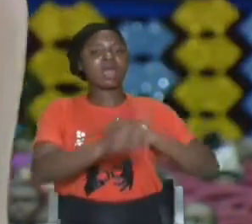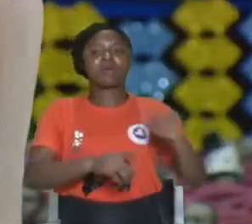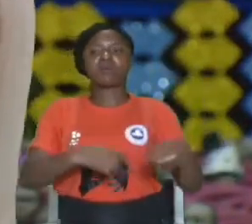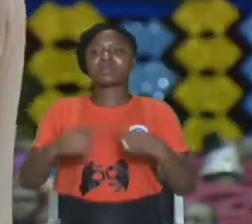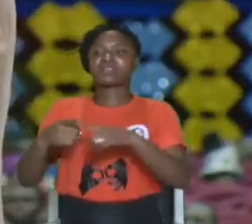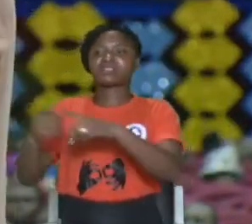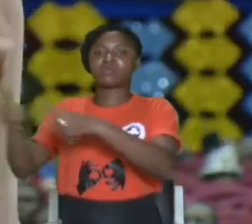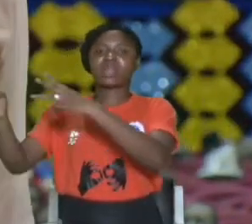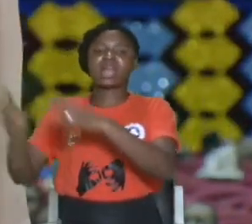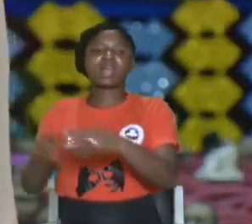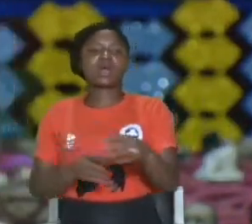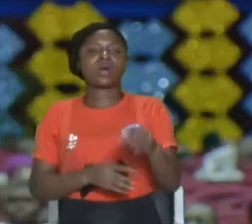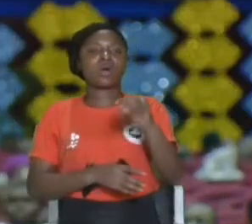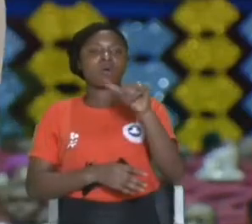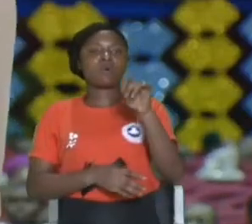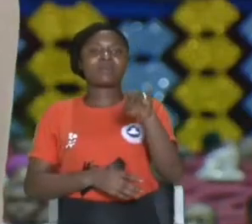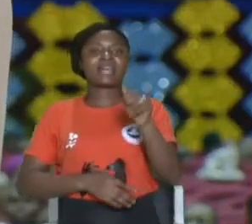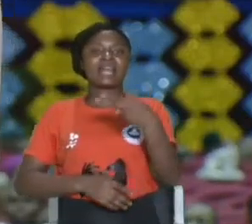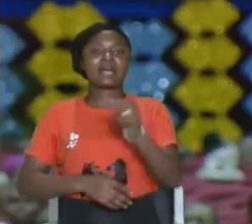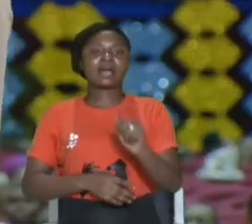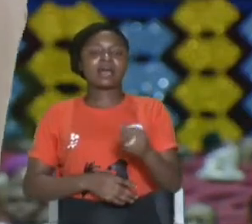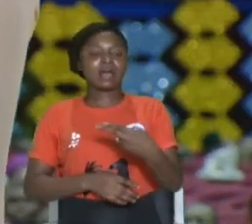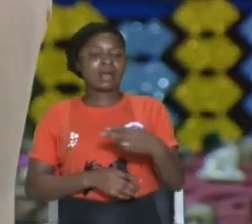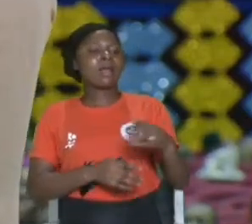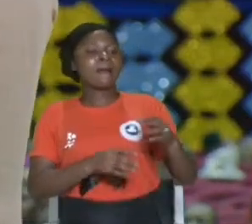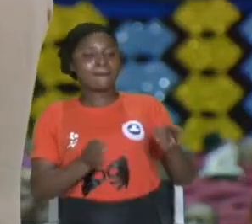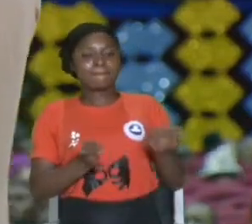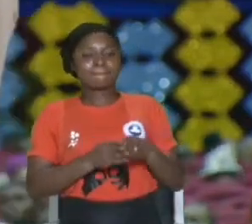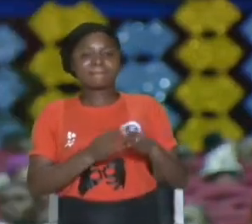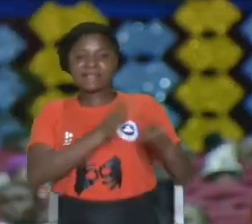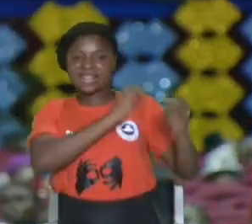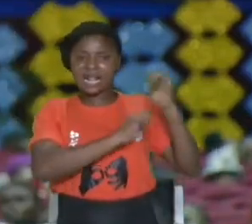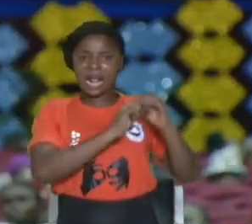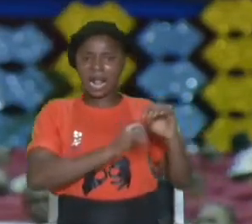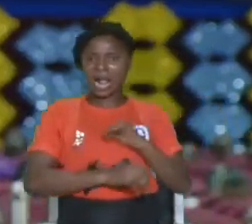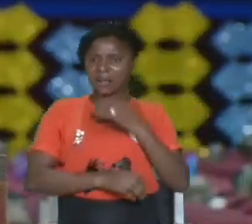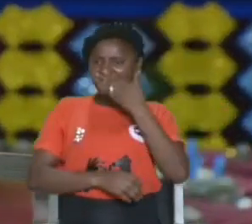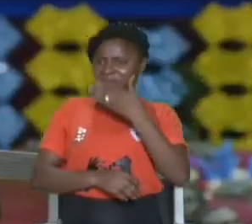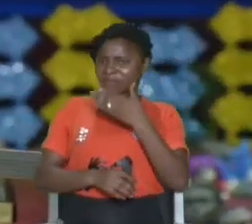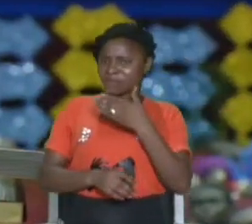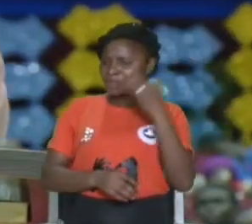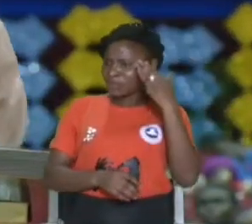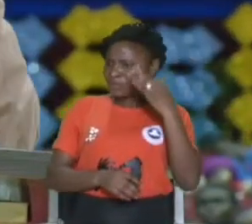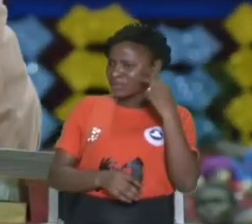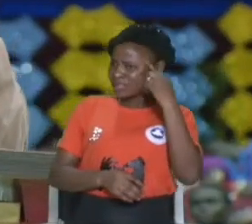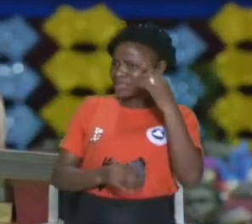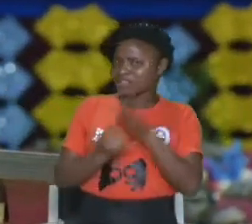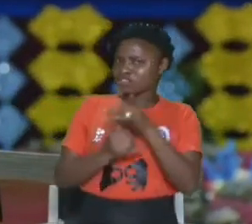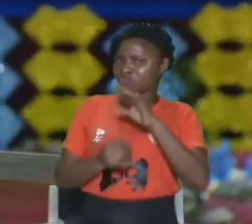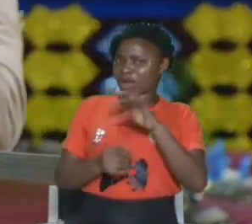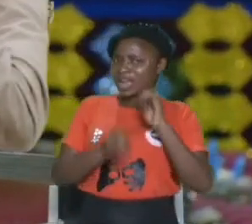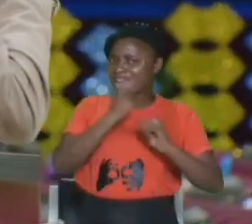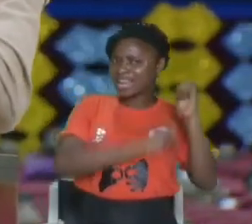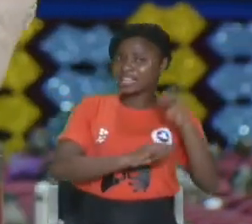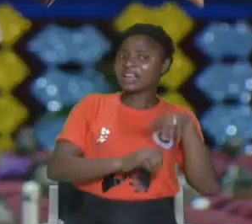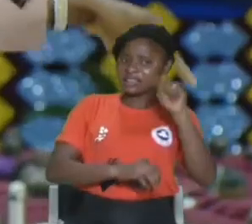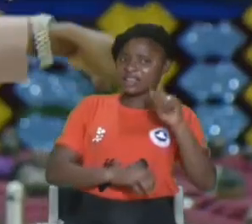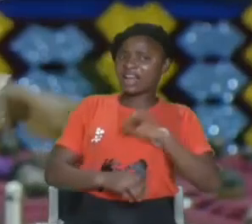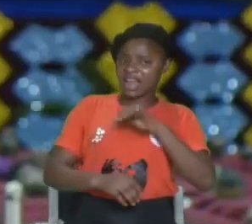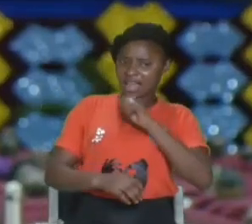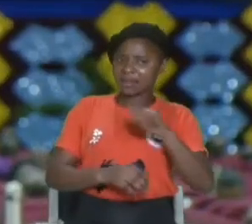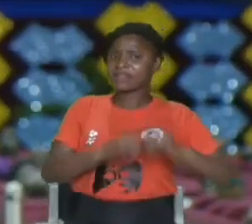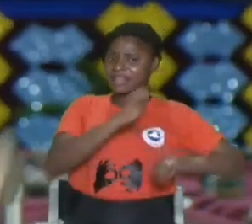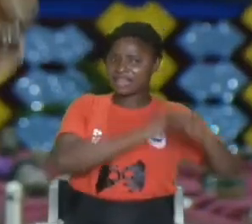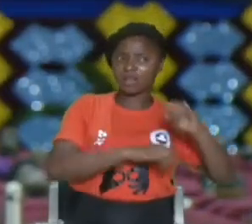Obadiah met Elijah and said, I perceive that you are Elijah. Elijah said, yes, I am Elijah. Go and tell